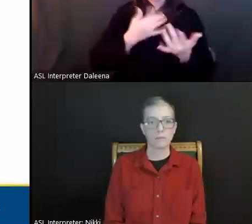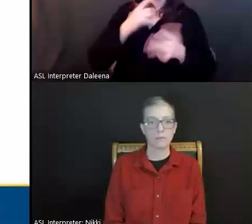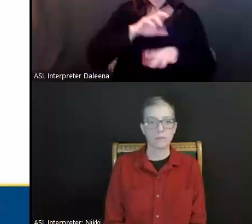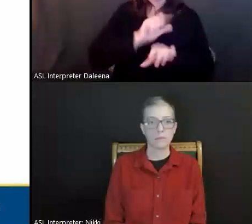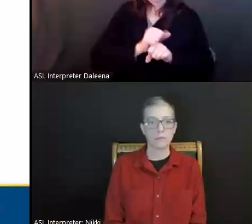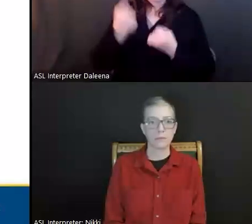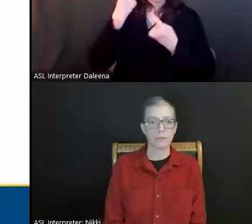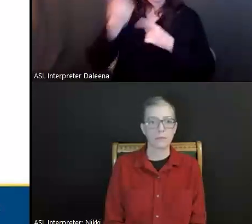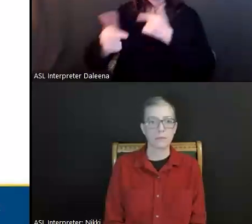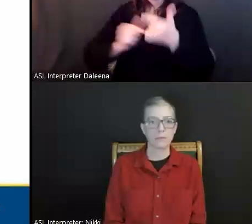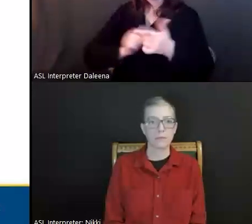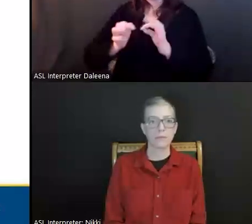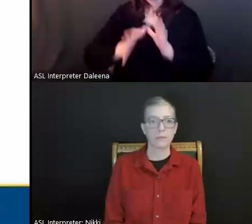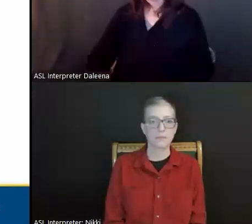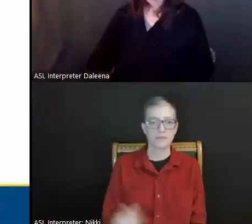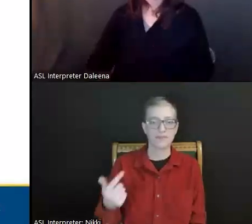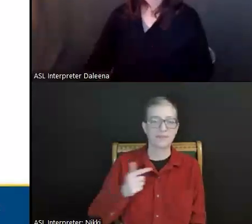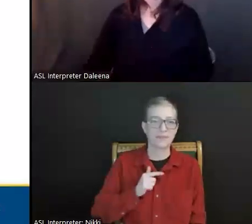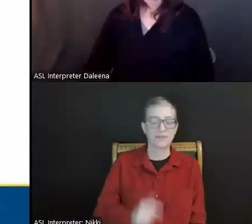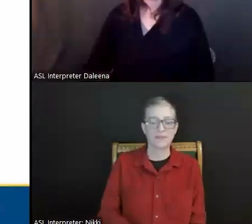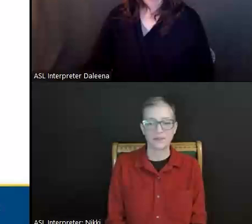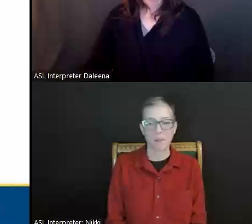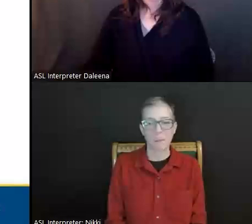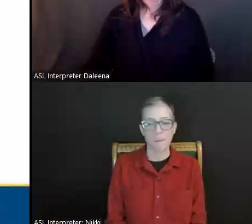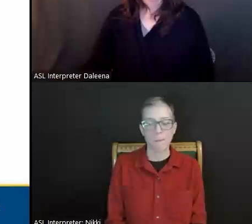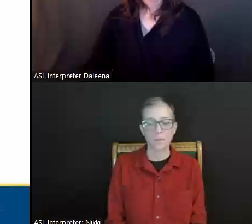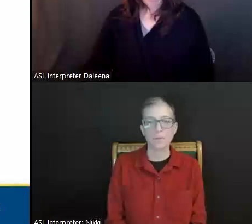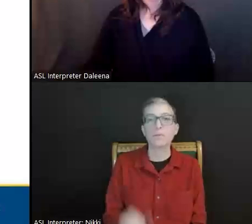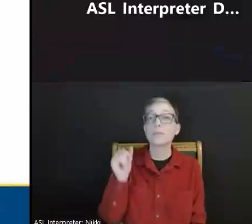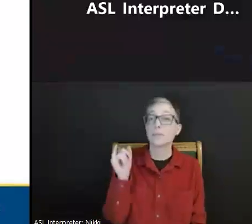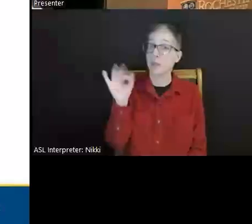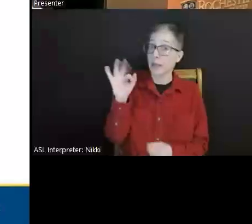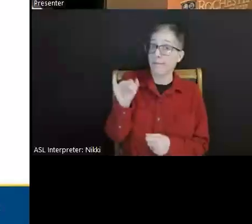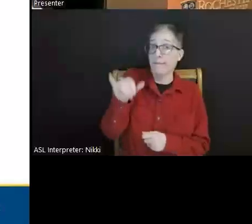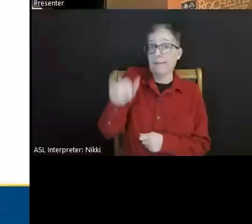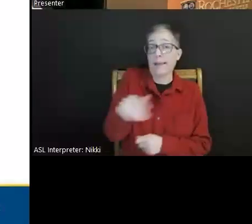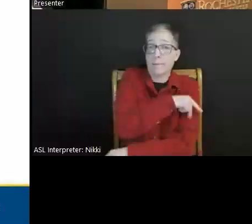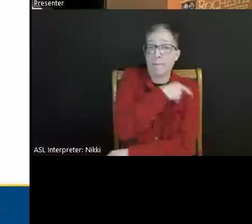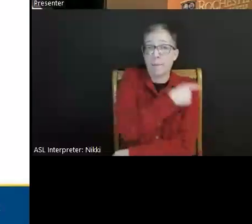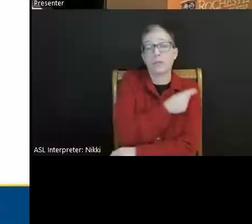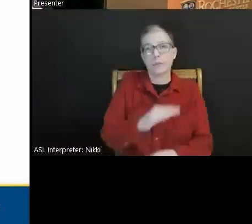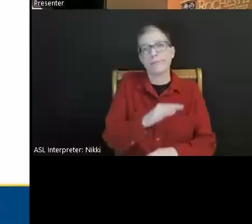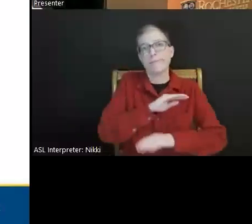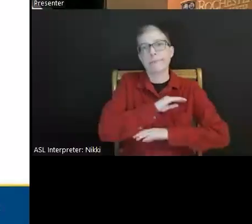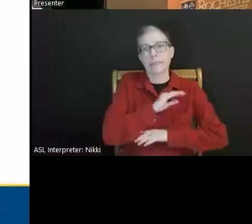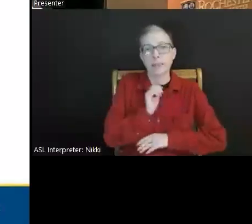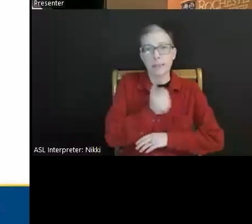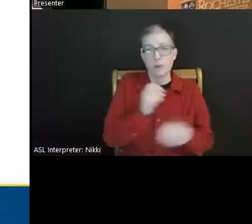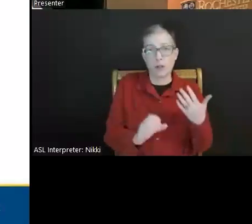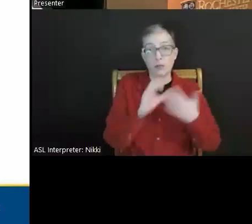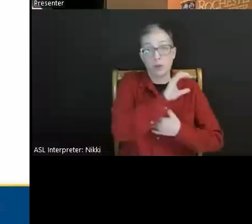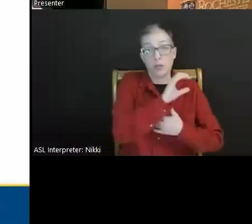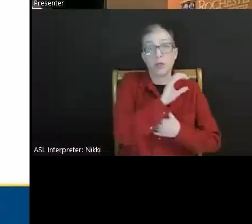that. What we will do is if they meet our clinic admission criteria, we will offer a priority